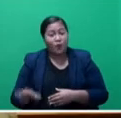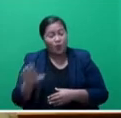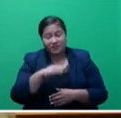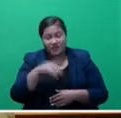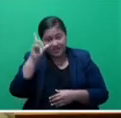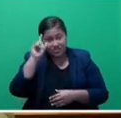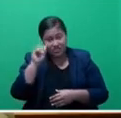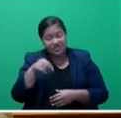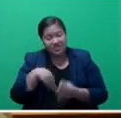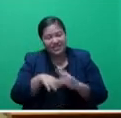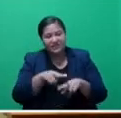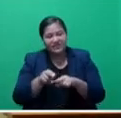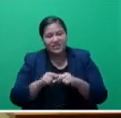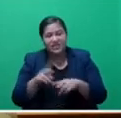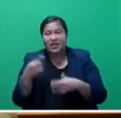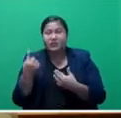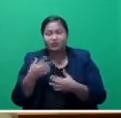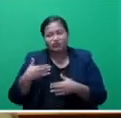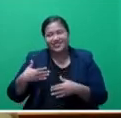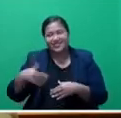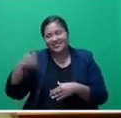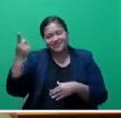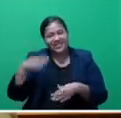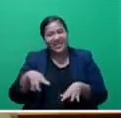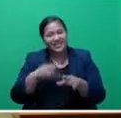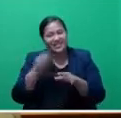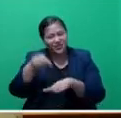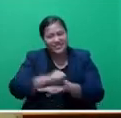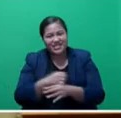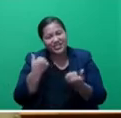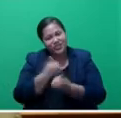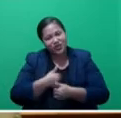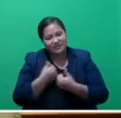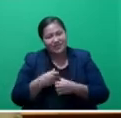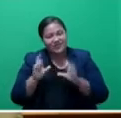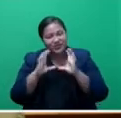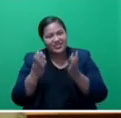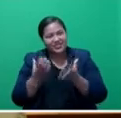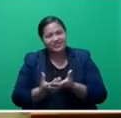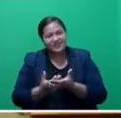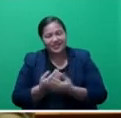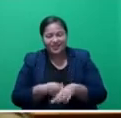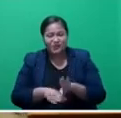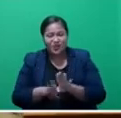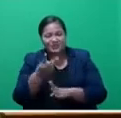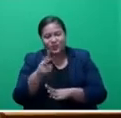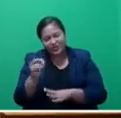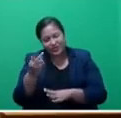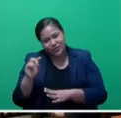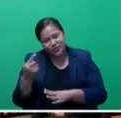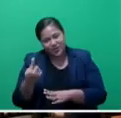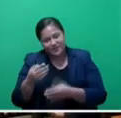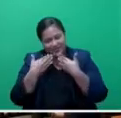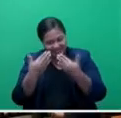in Fiji and those living overseas an enjoyable Christmas and a prosperous 2021.